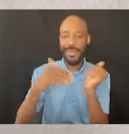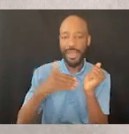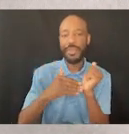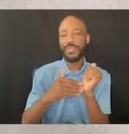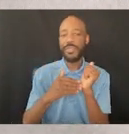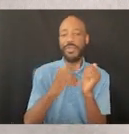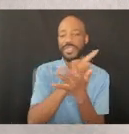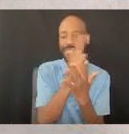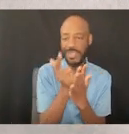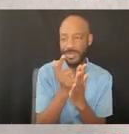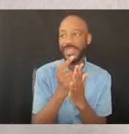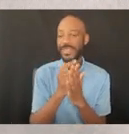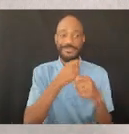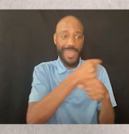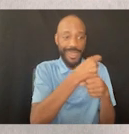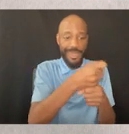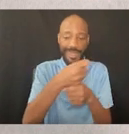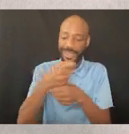today.